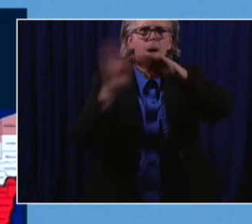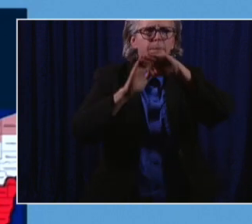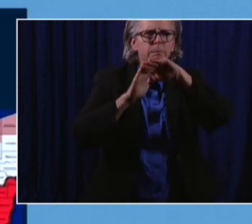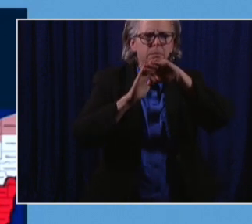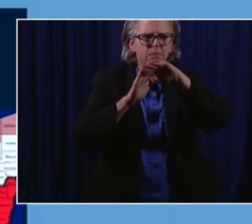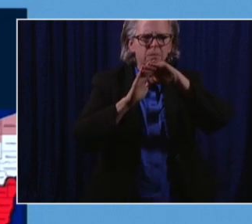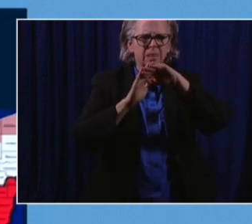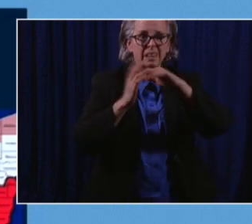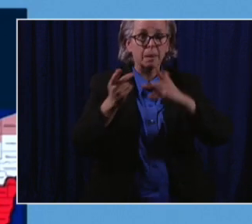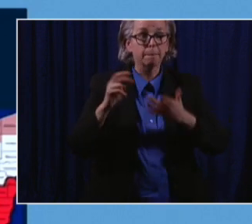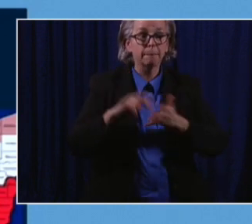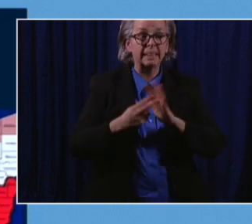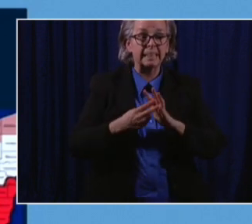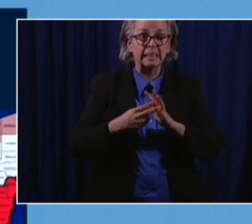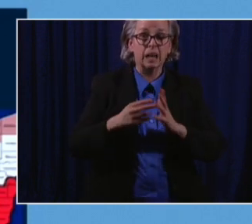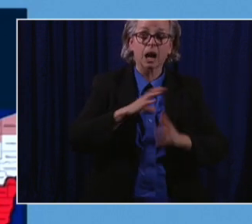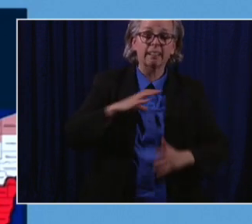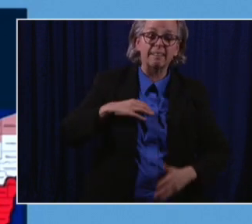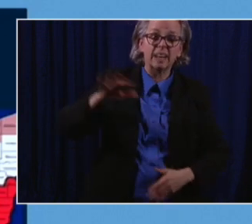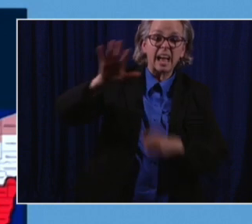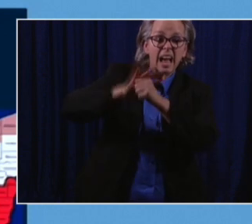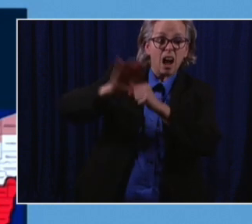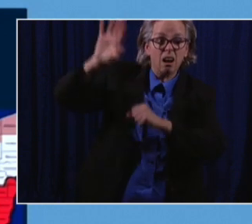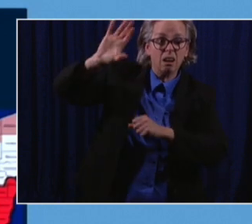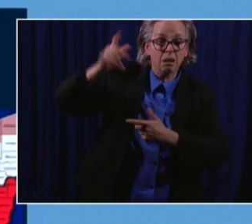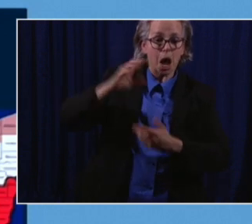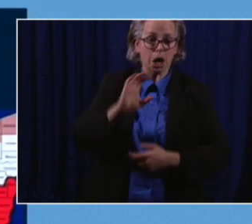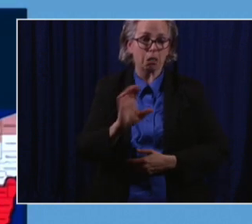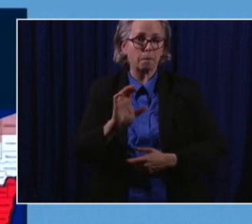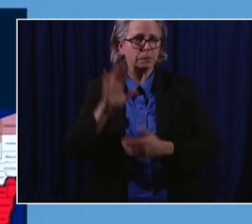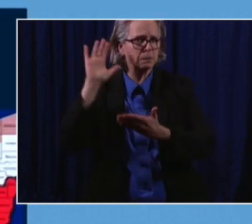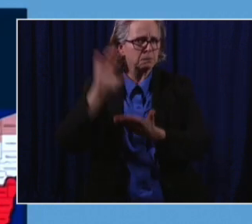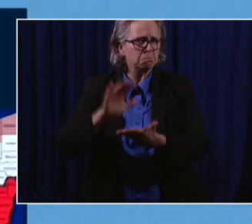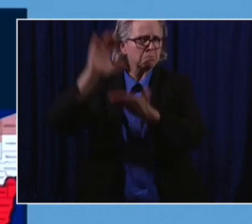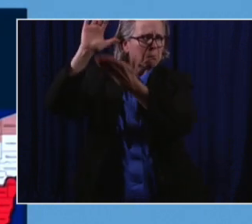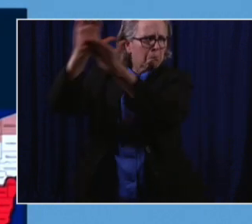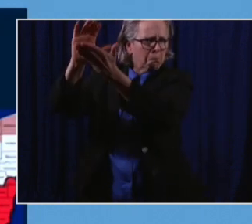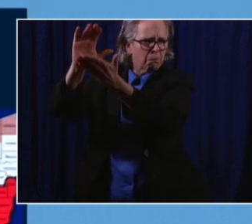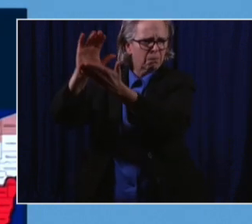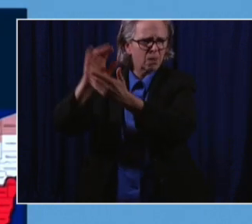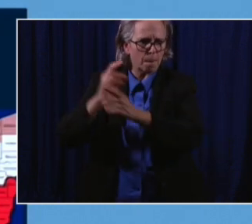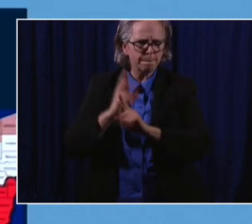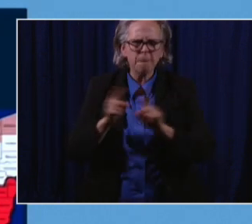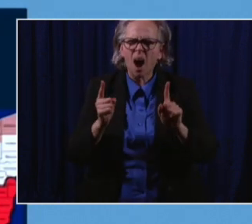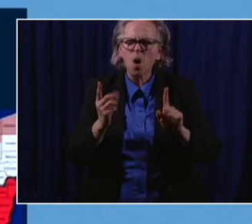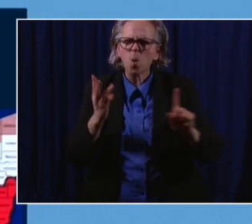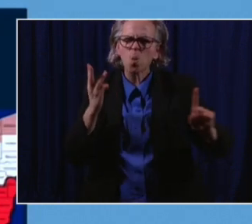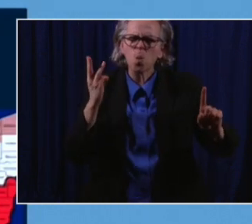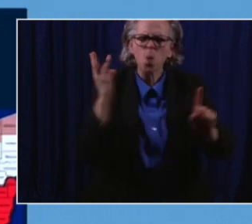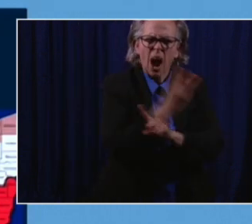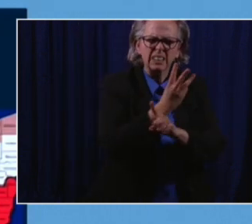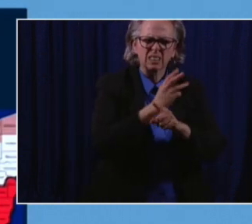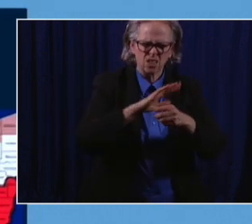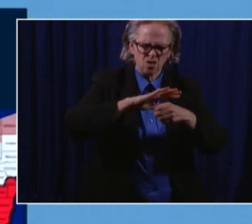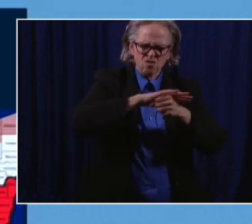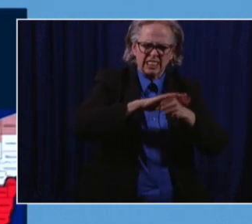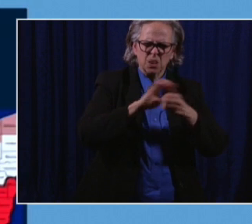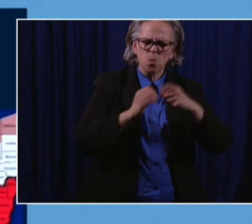being admitted with COVID. At the same time, our three western regions, 1, 3, and